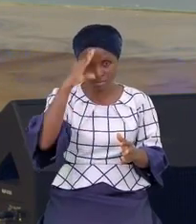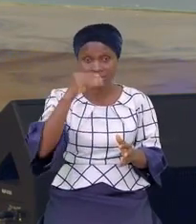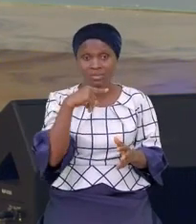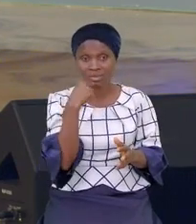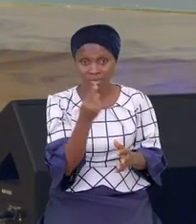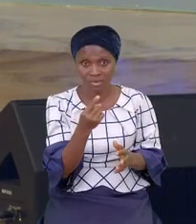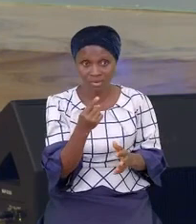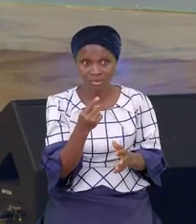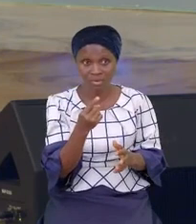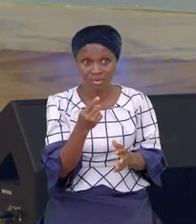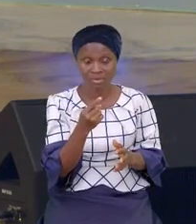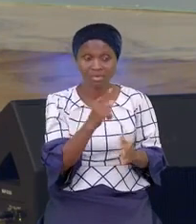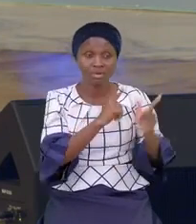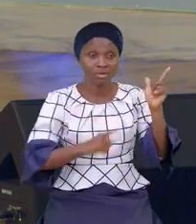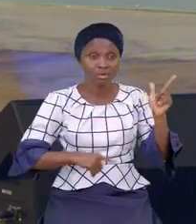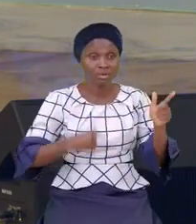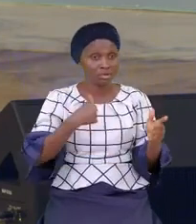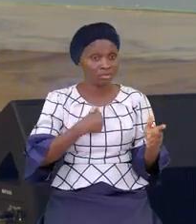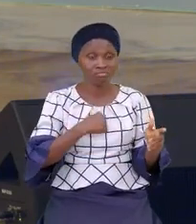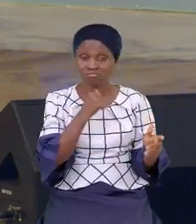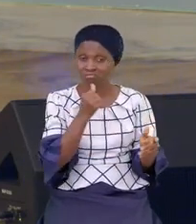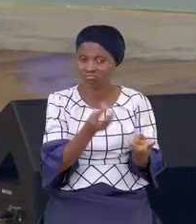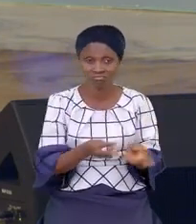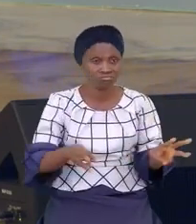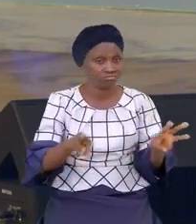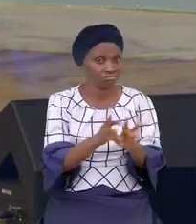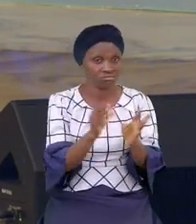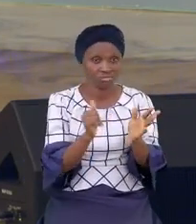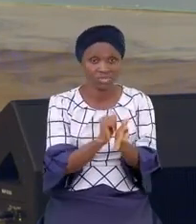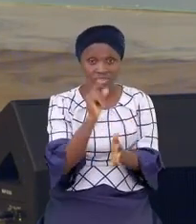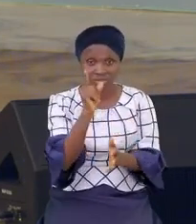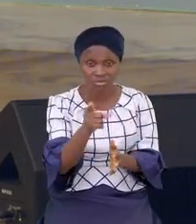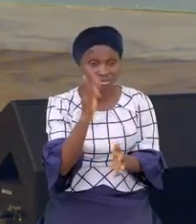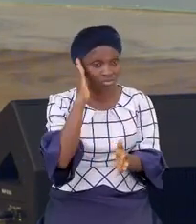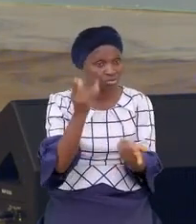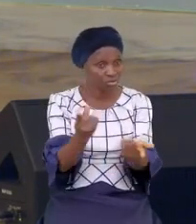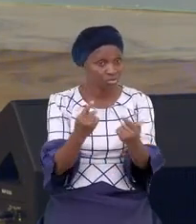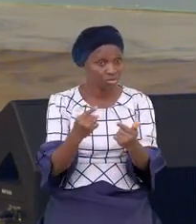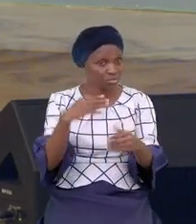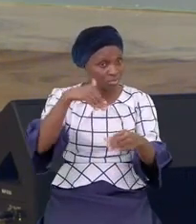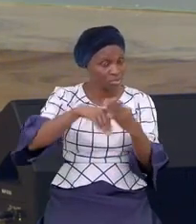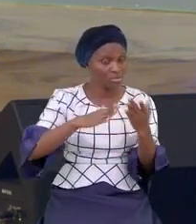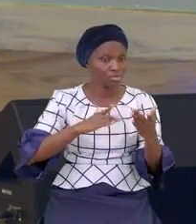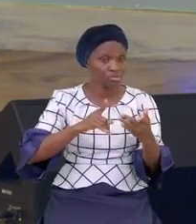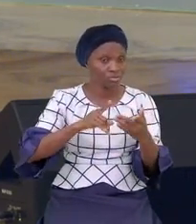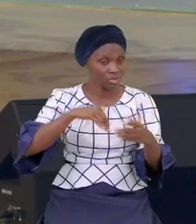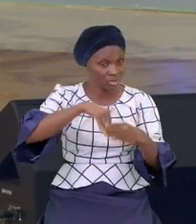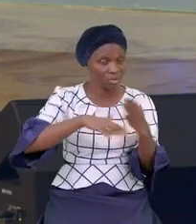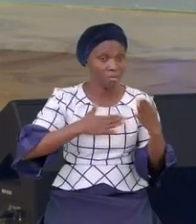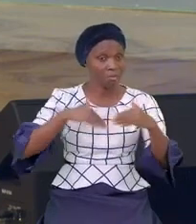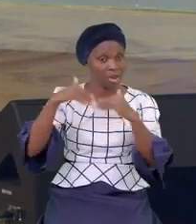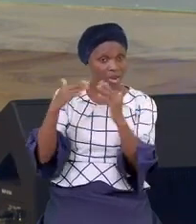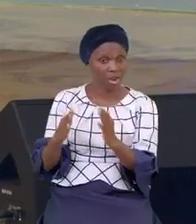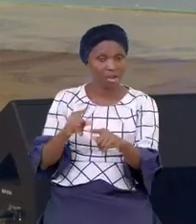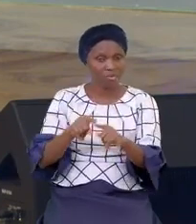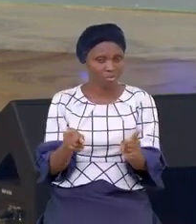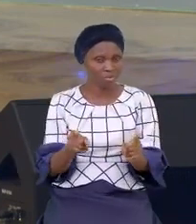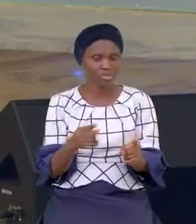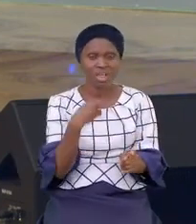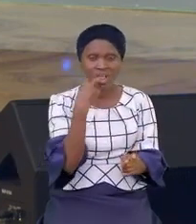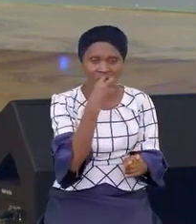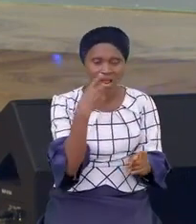worthy that thou shouldest come under my roof, but speak